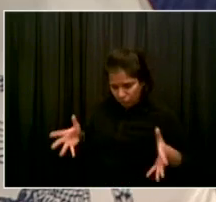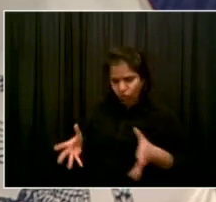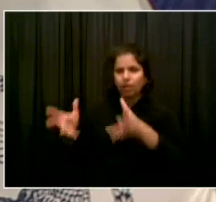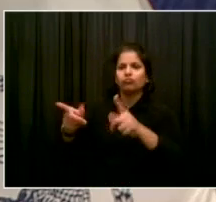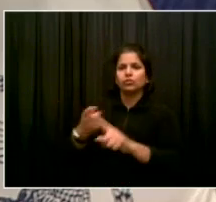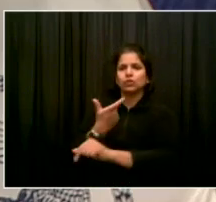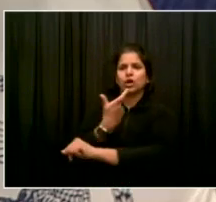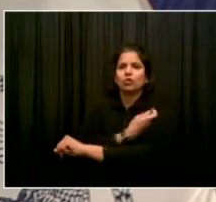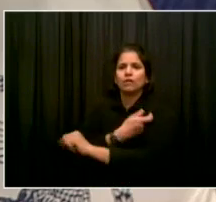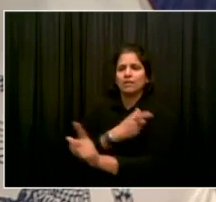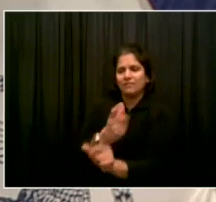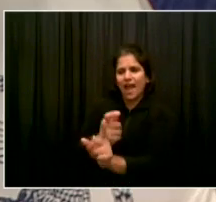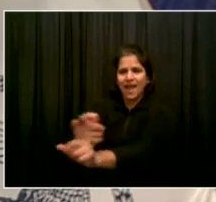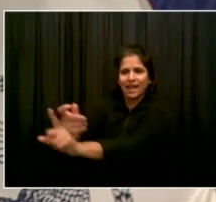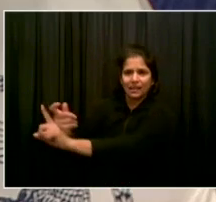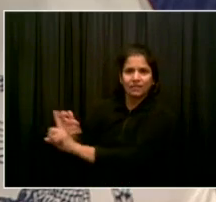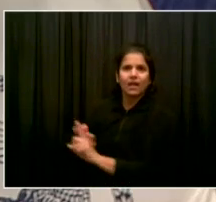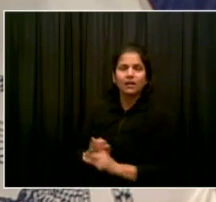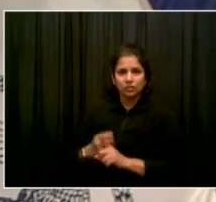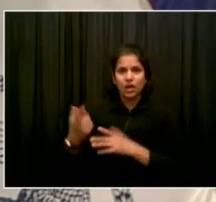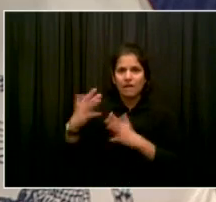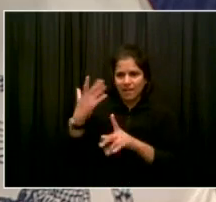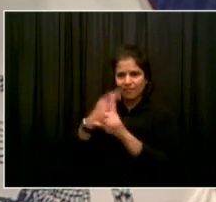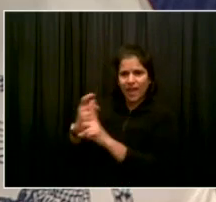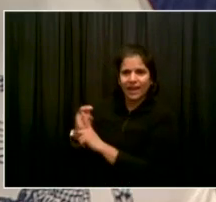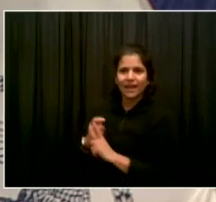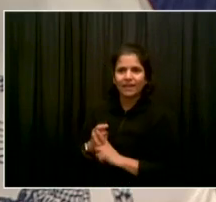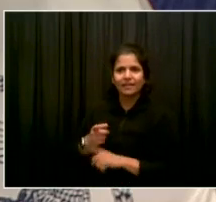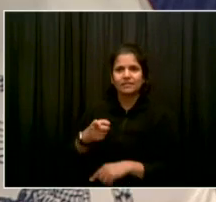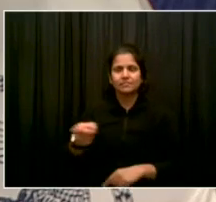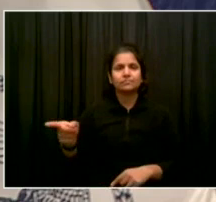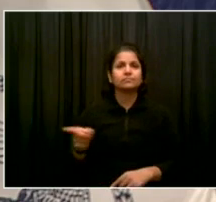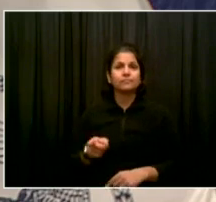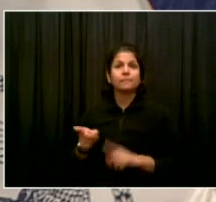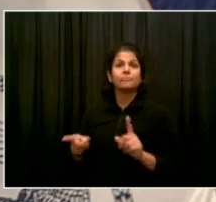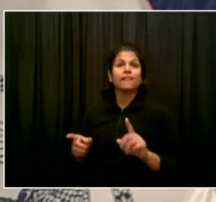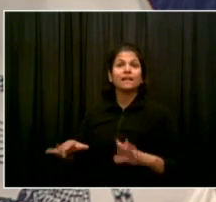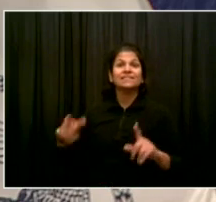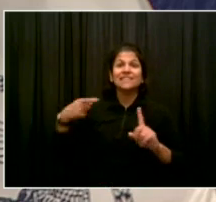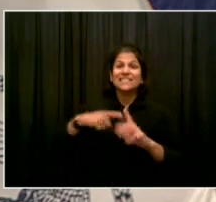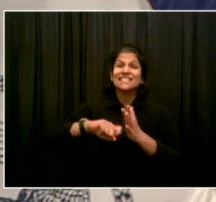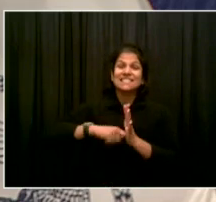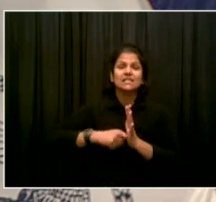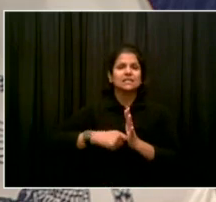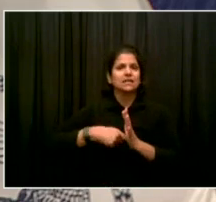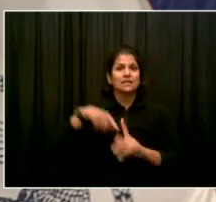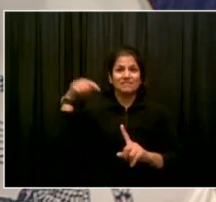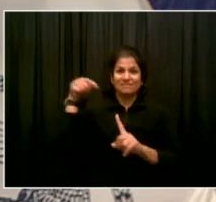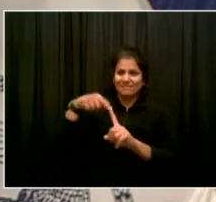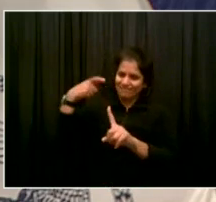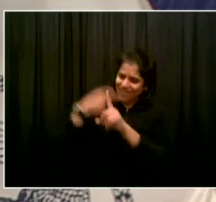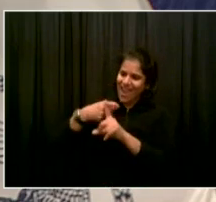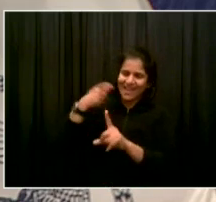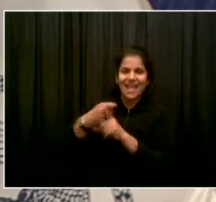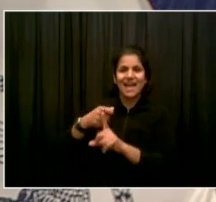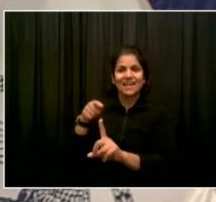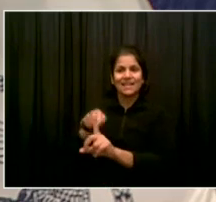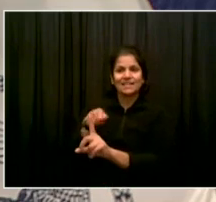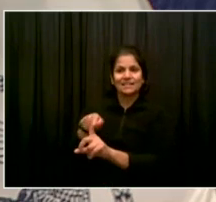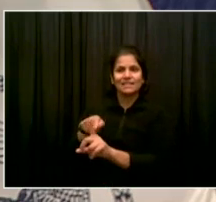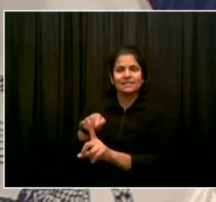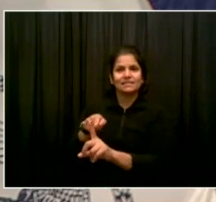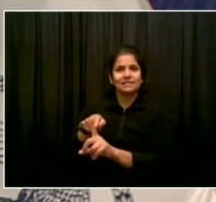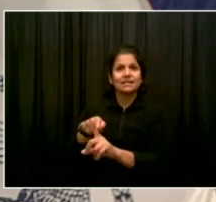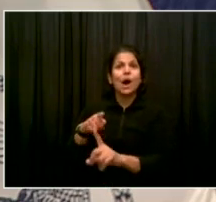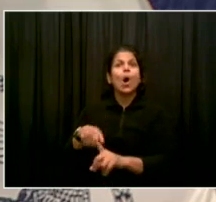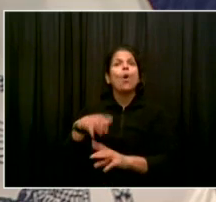well. So vaccination is the game changer and makes the difference. What I can say is